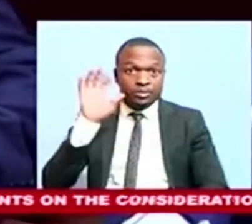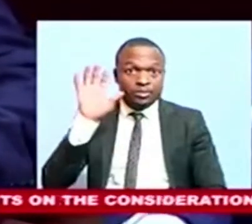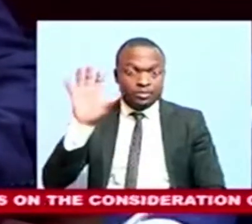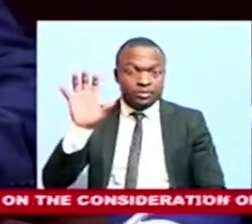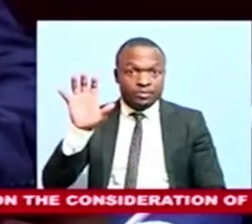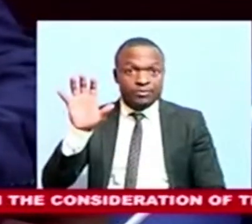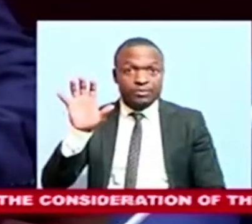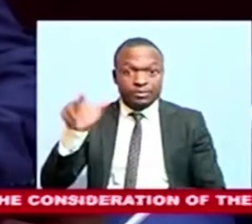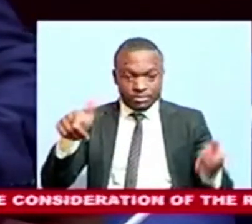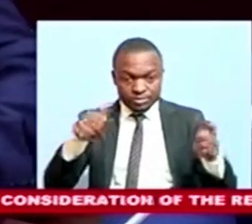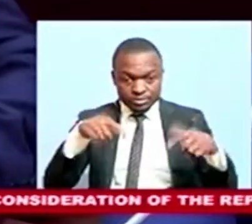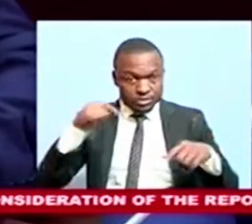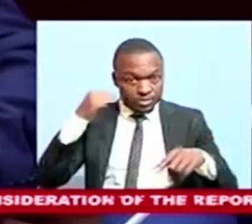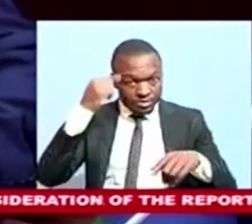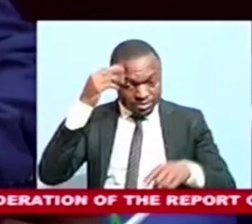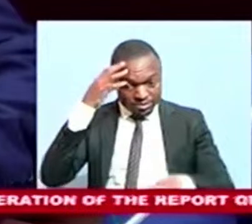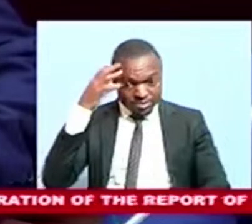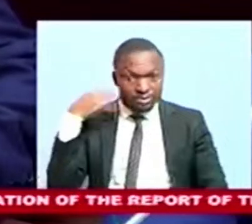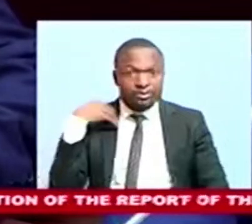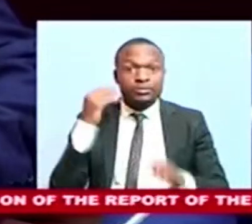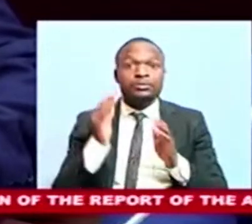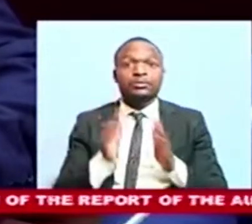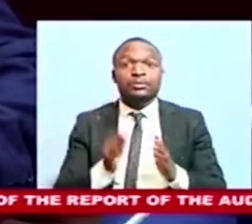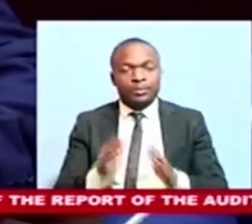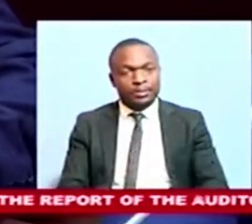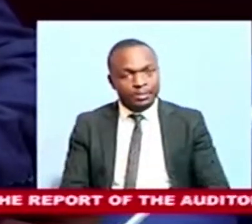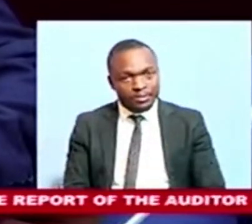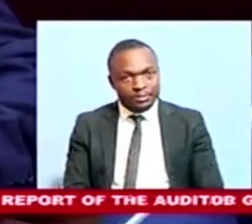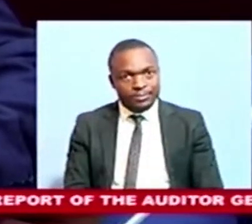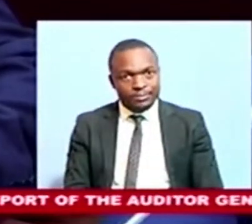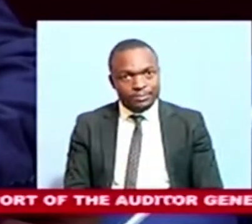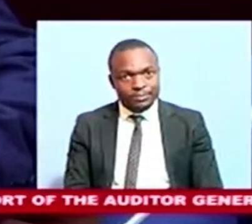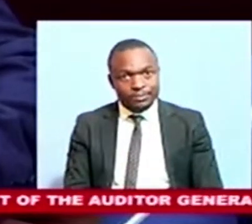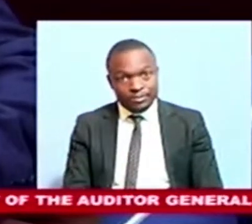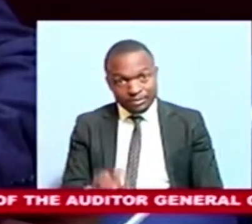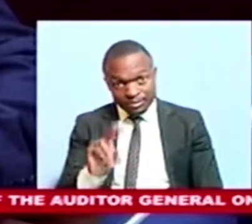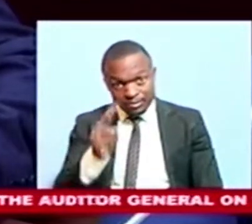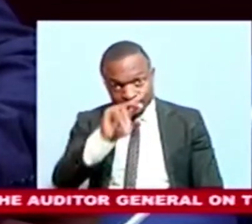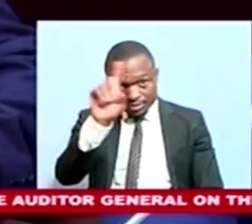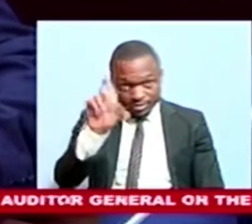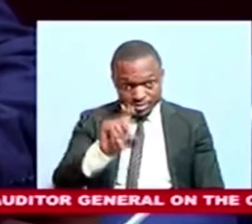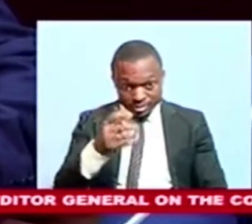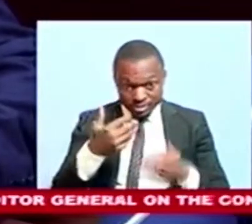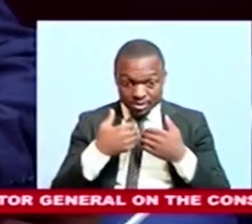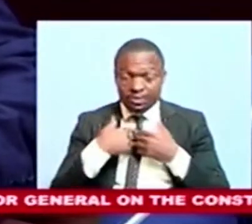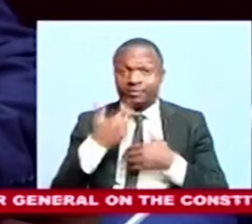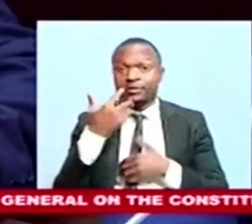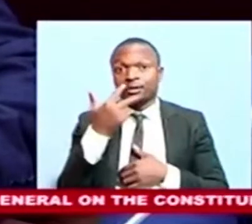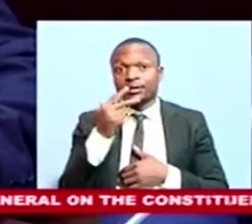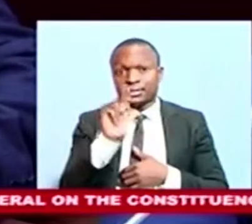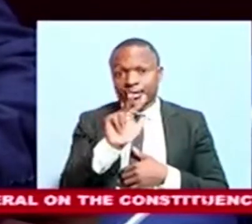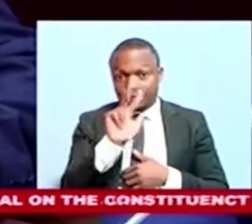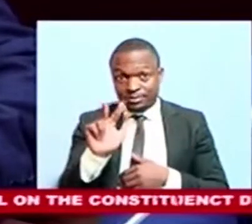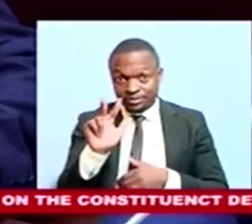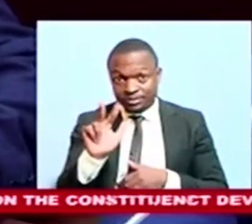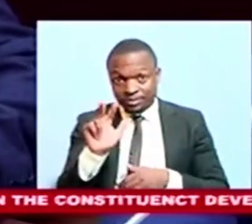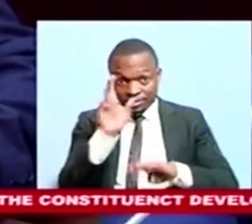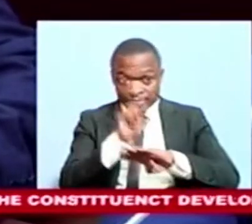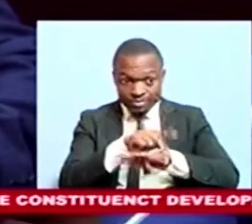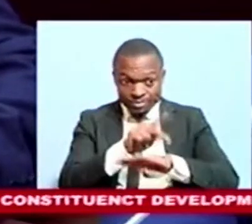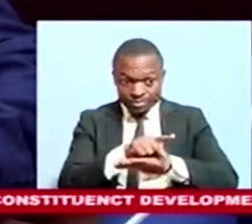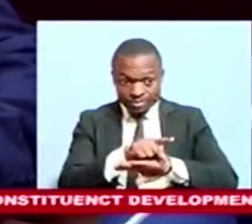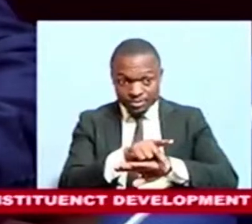The second question is you have 33 projects that